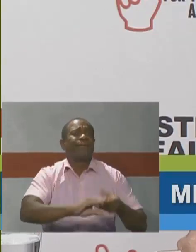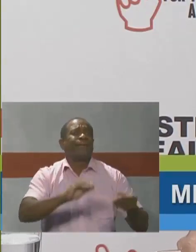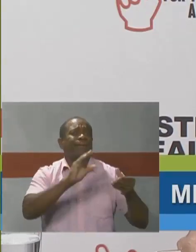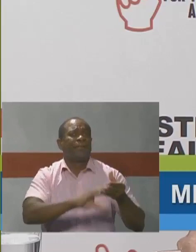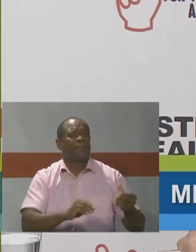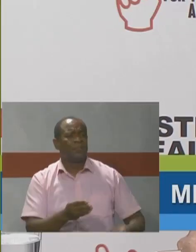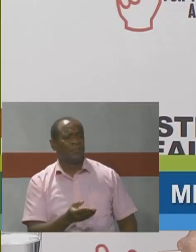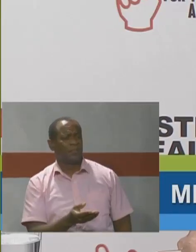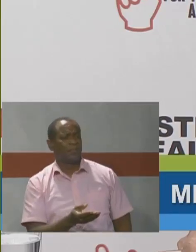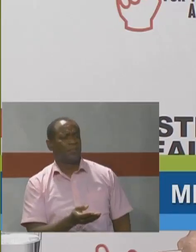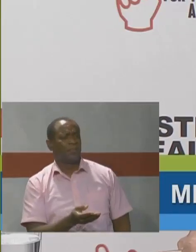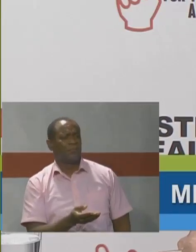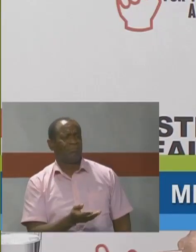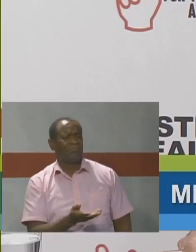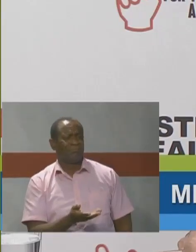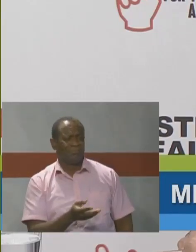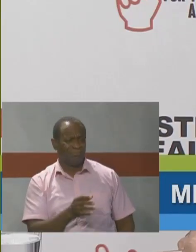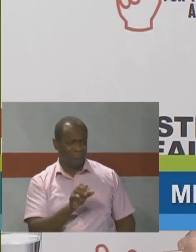opposition says seriously.